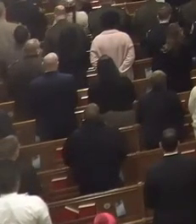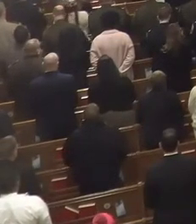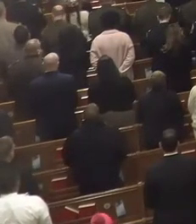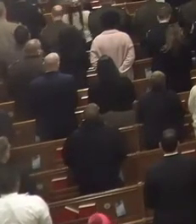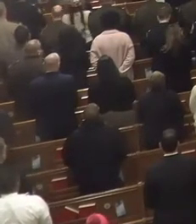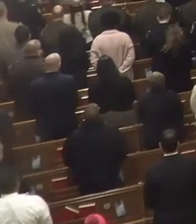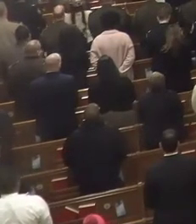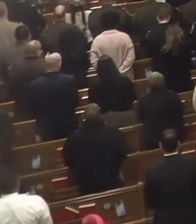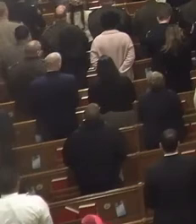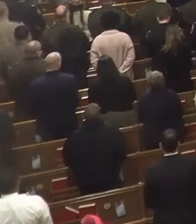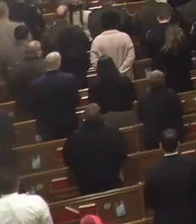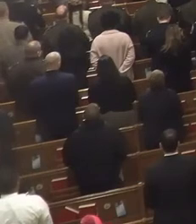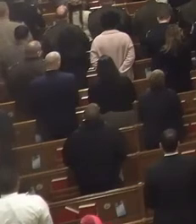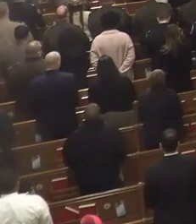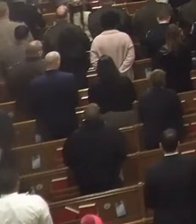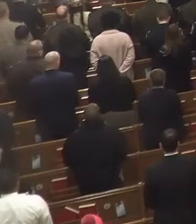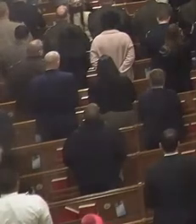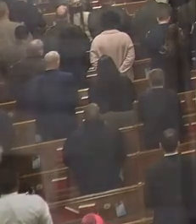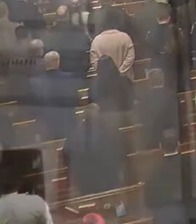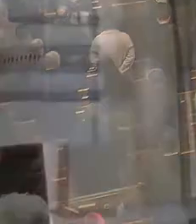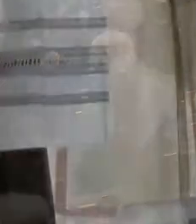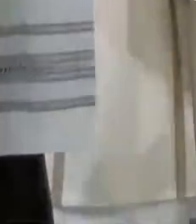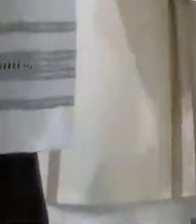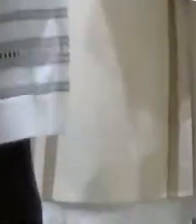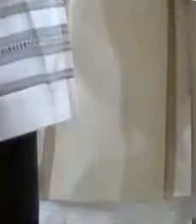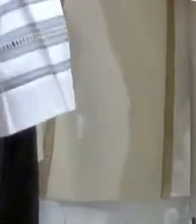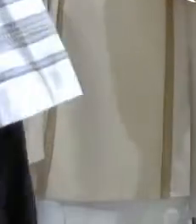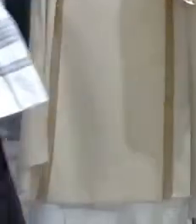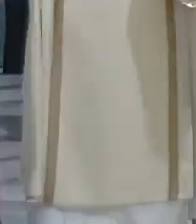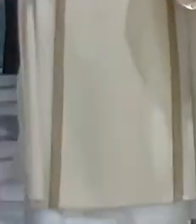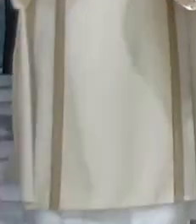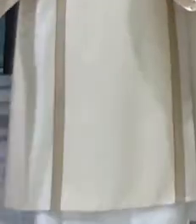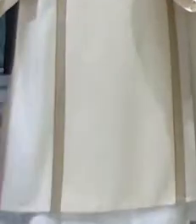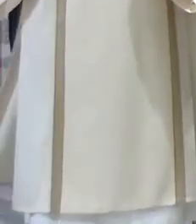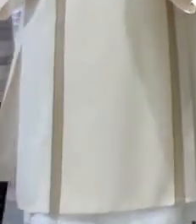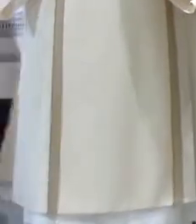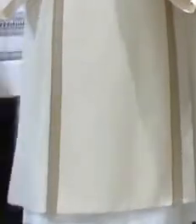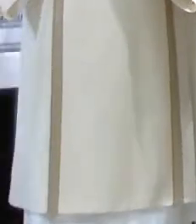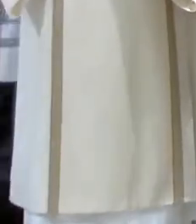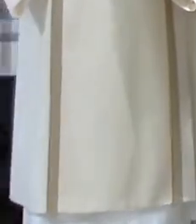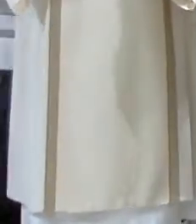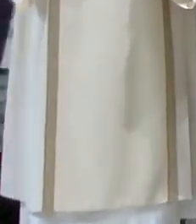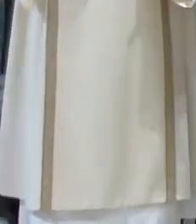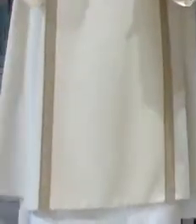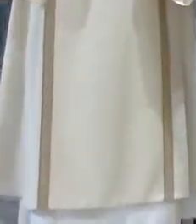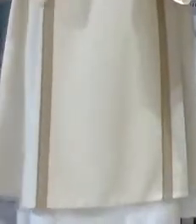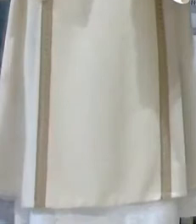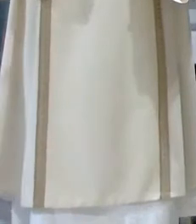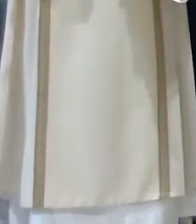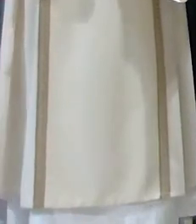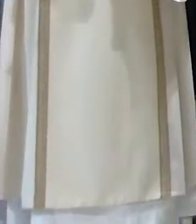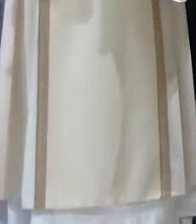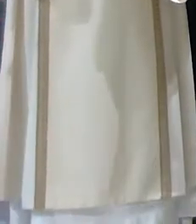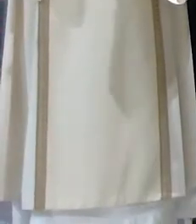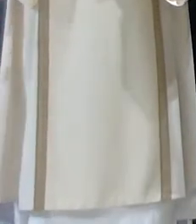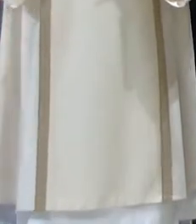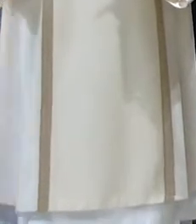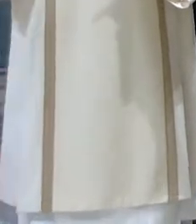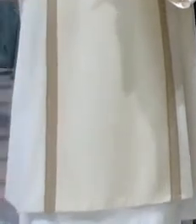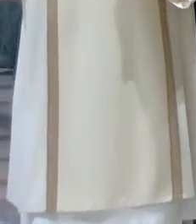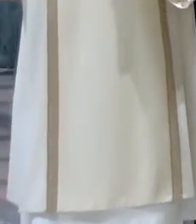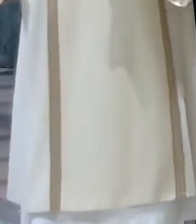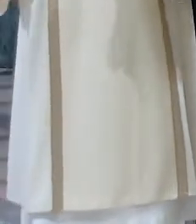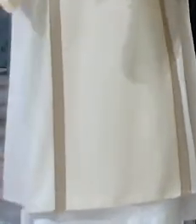And may Almighty God bless you, the Father, and the Son, and the